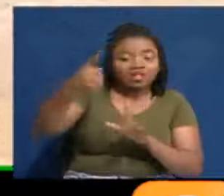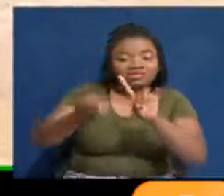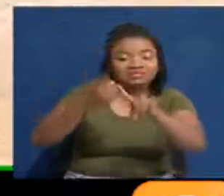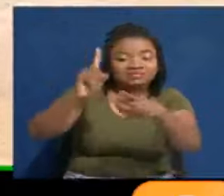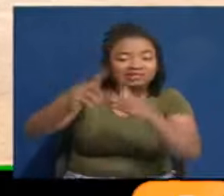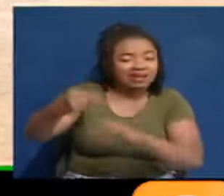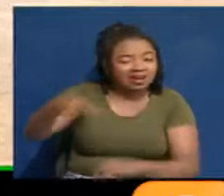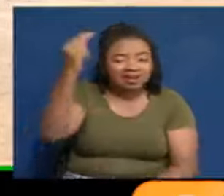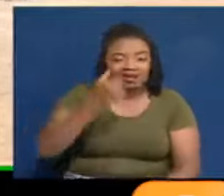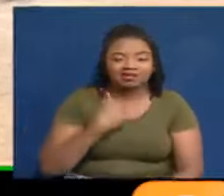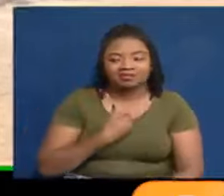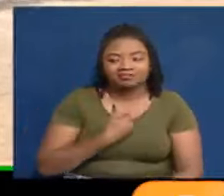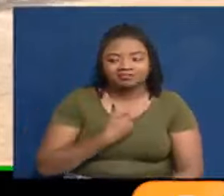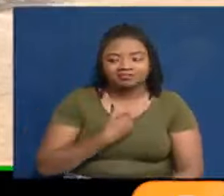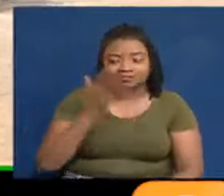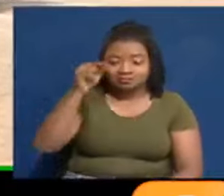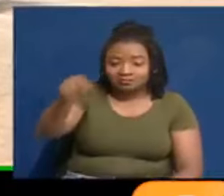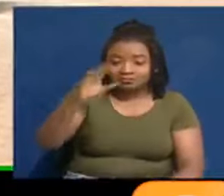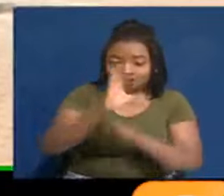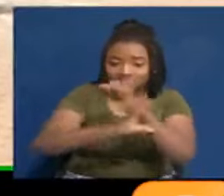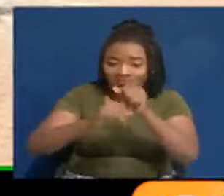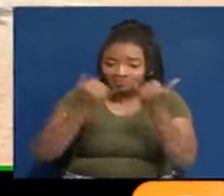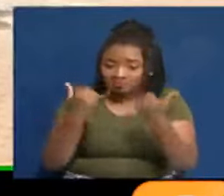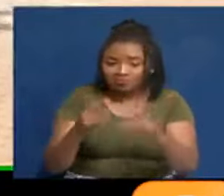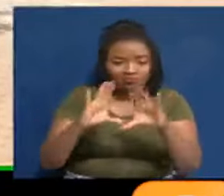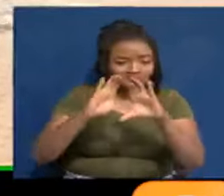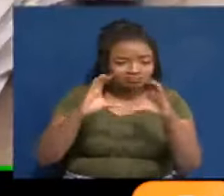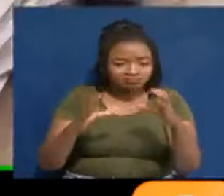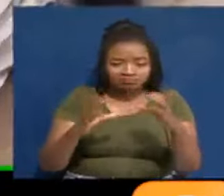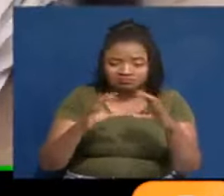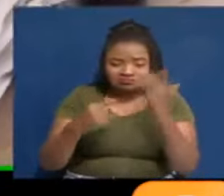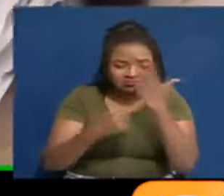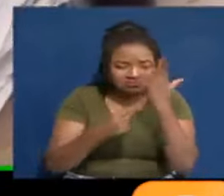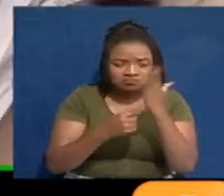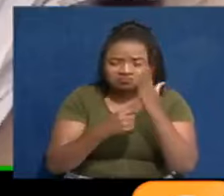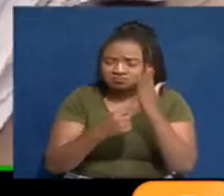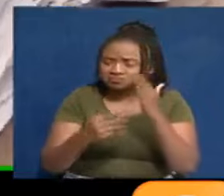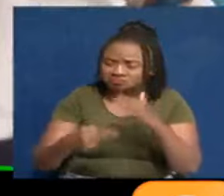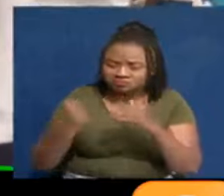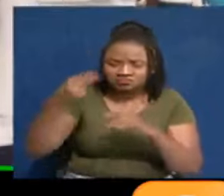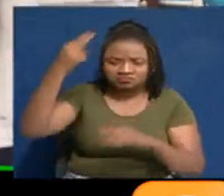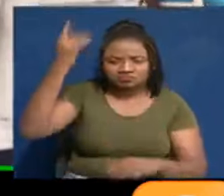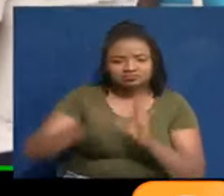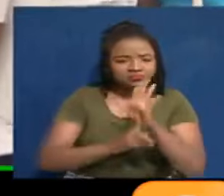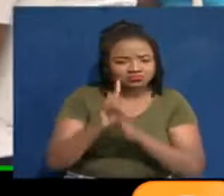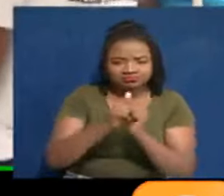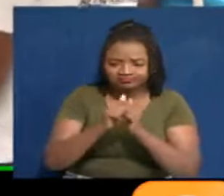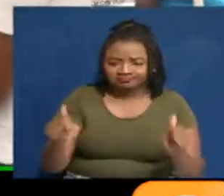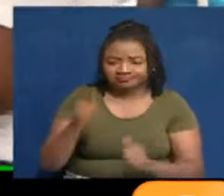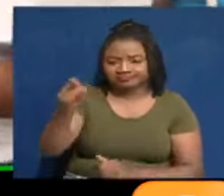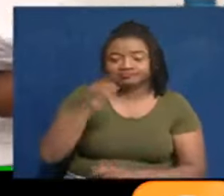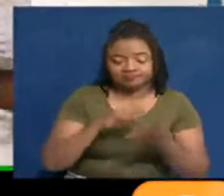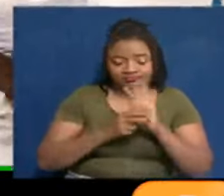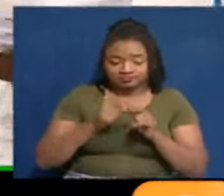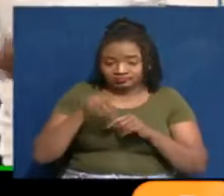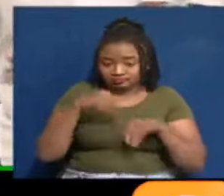is a country that is in the first world in terms of technology and the way they operate. So you have to be very good at what you do. So many people, the